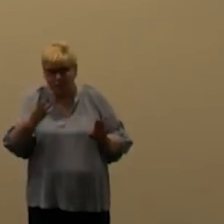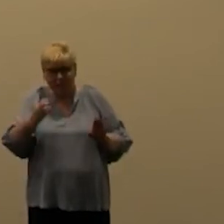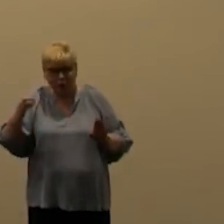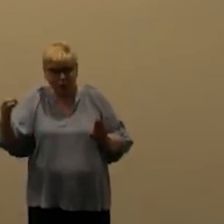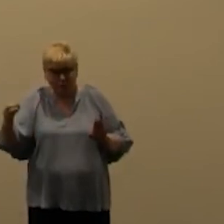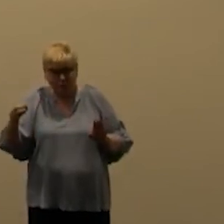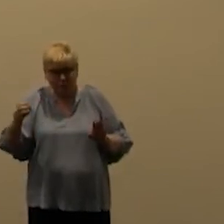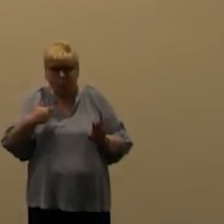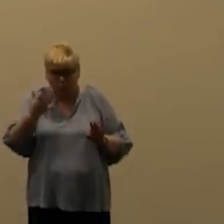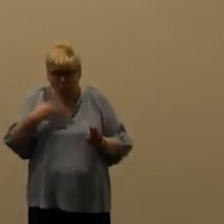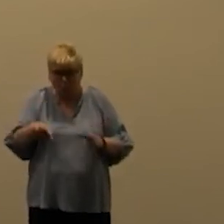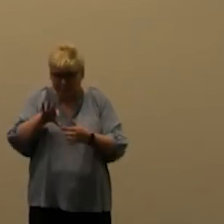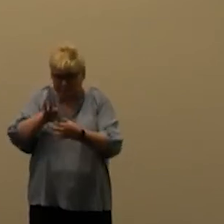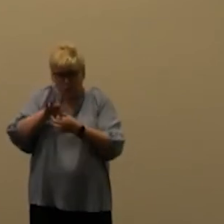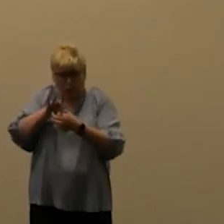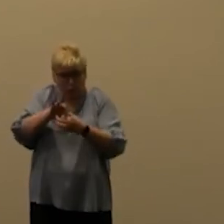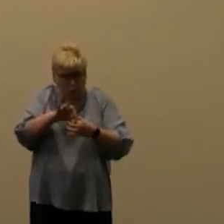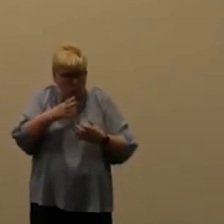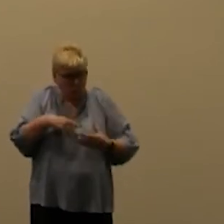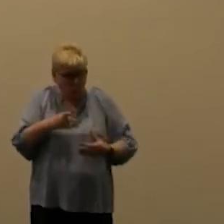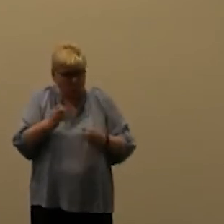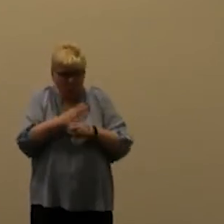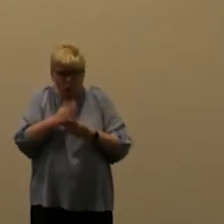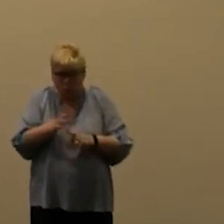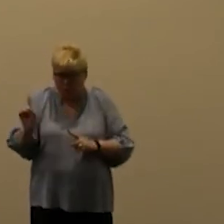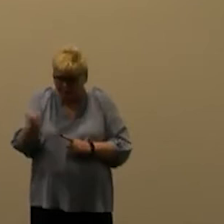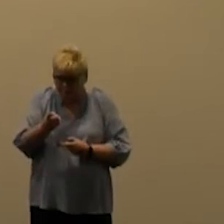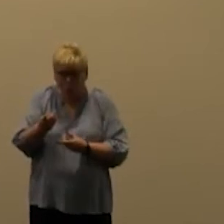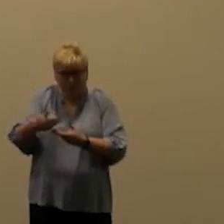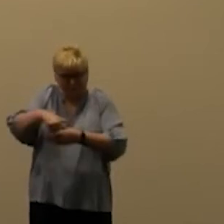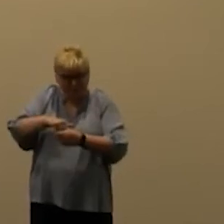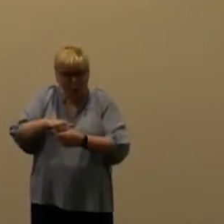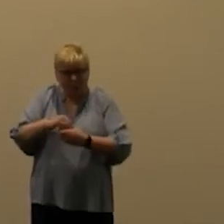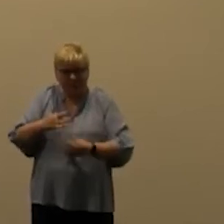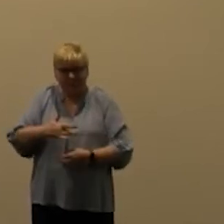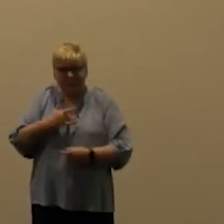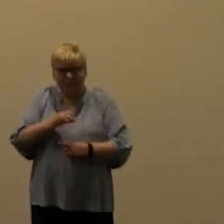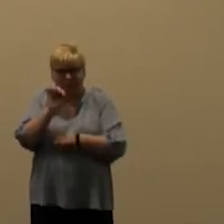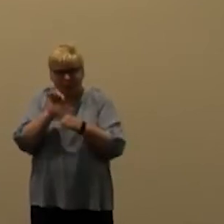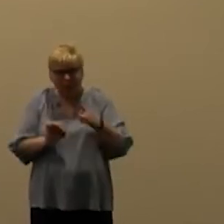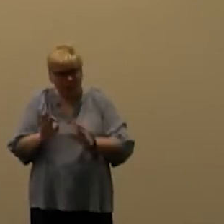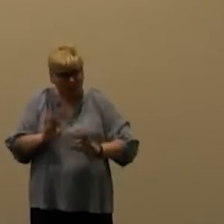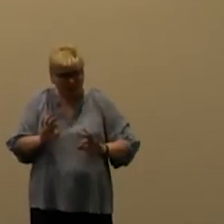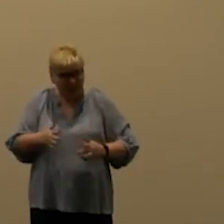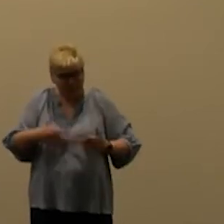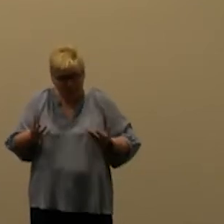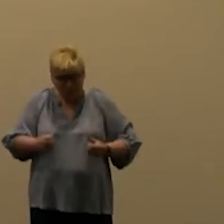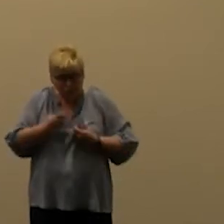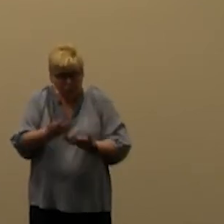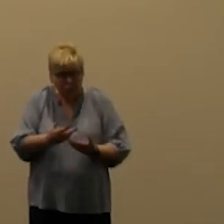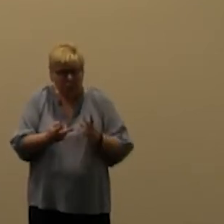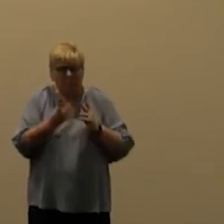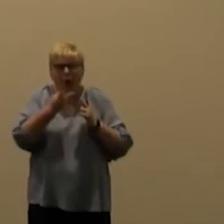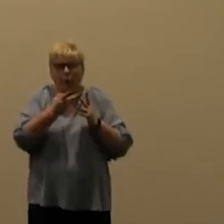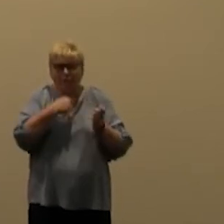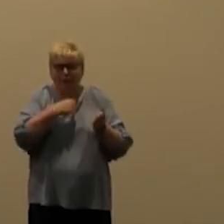And we want that interaction, so we make sure that we dedicate our time to actually driving that. And one of my colleagues, Stacey, she's based